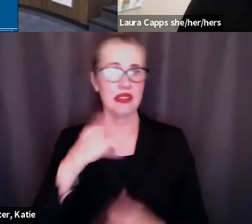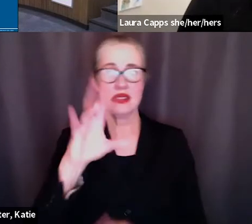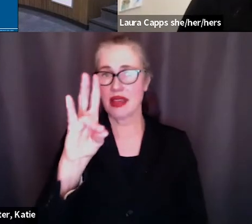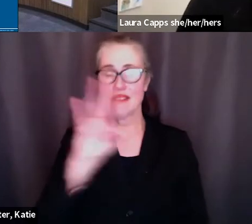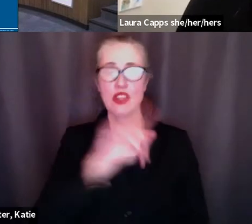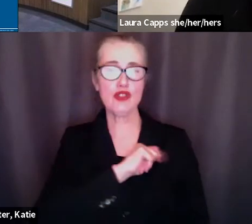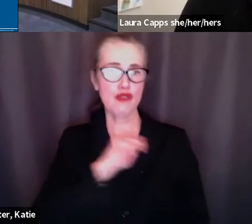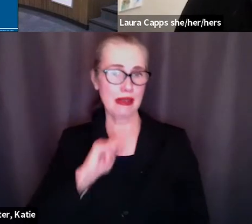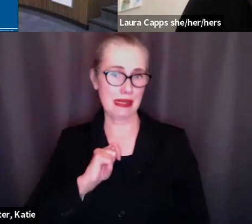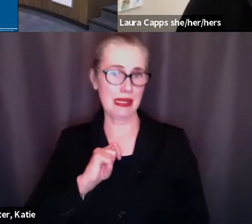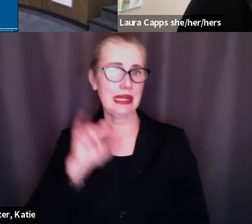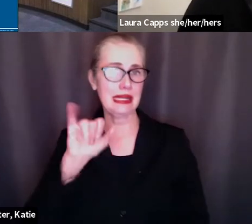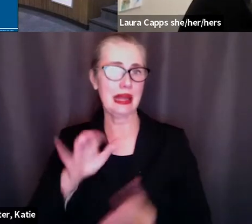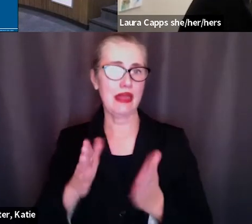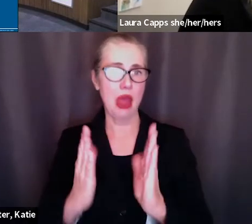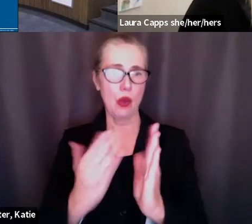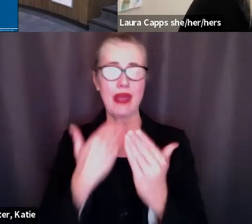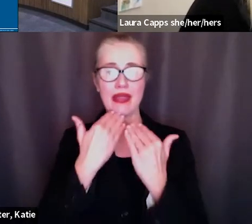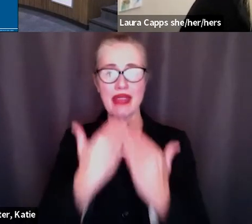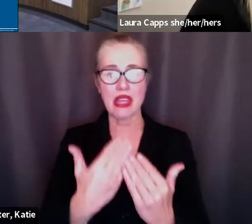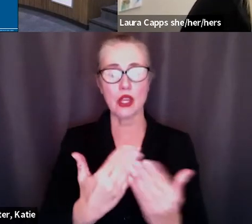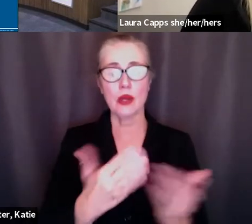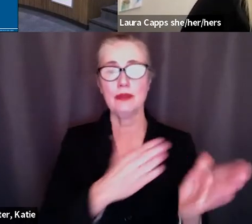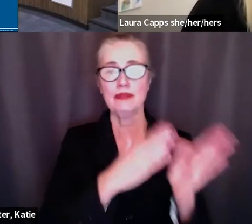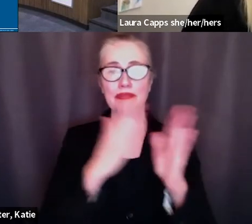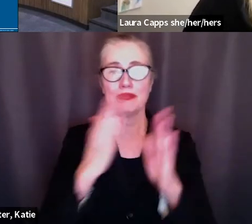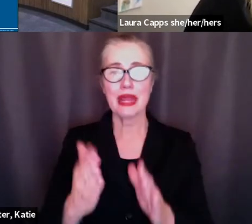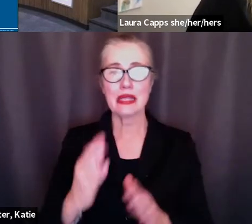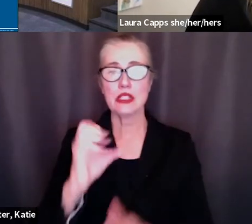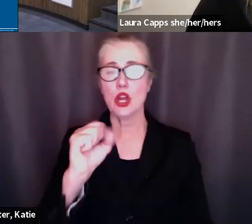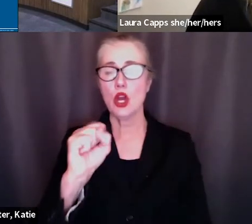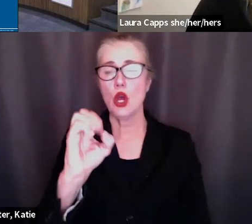thank you next speaker is somar